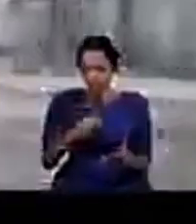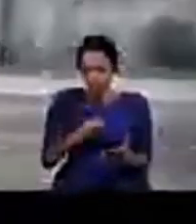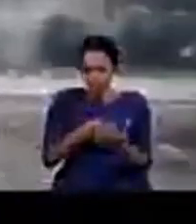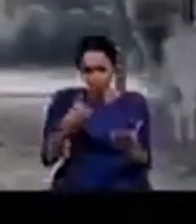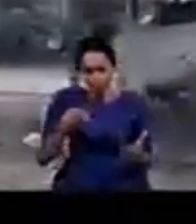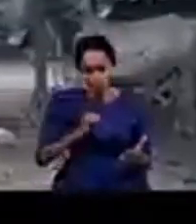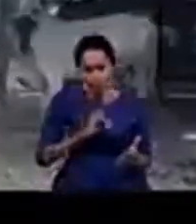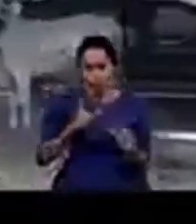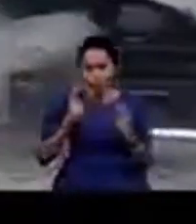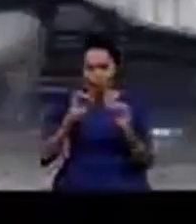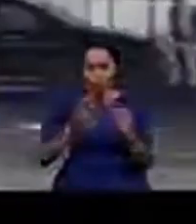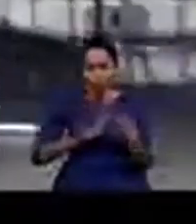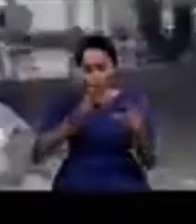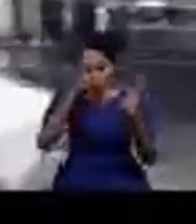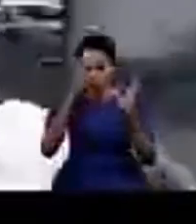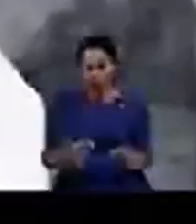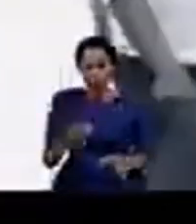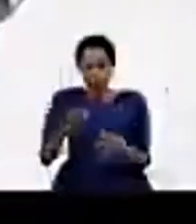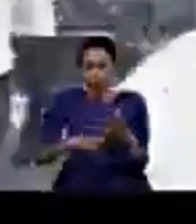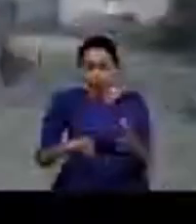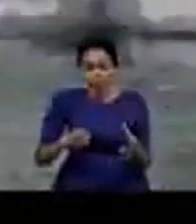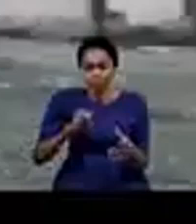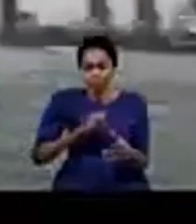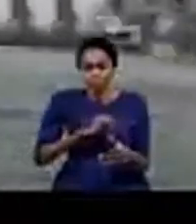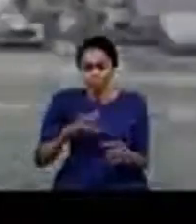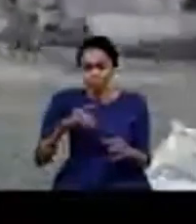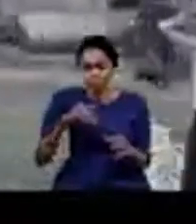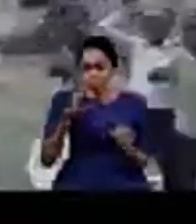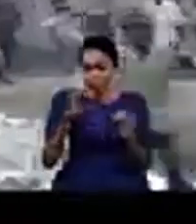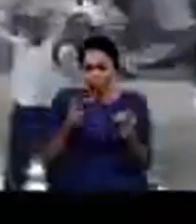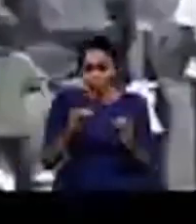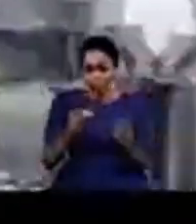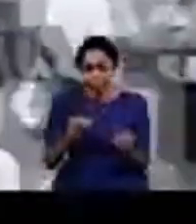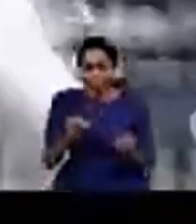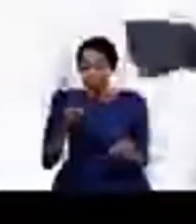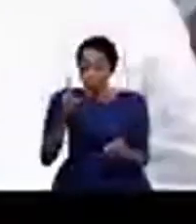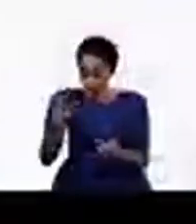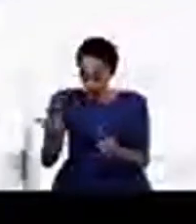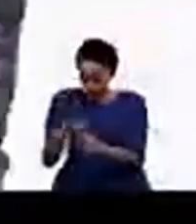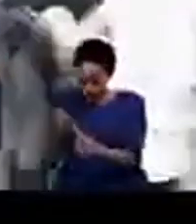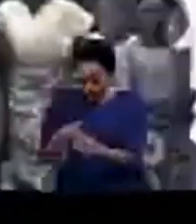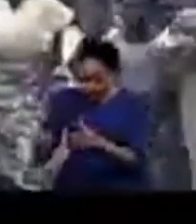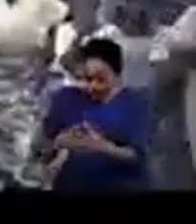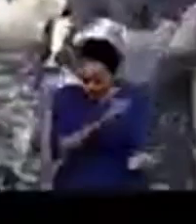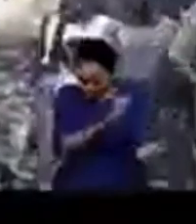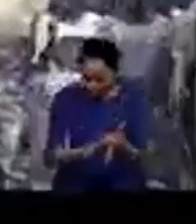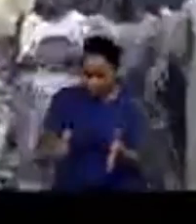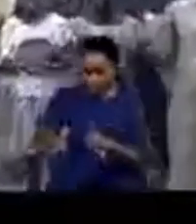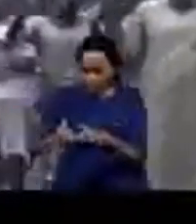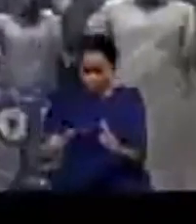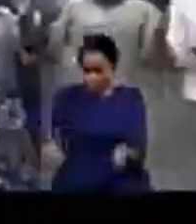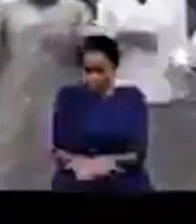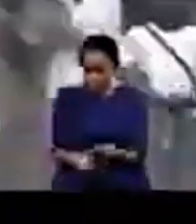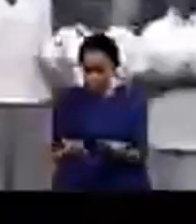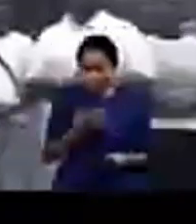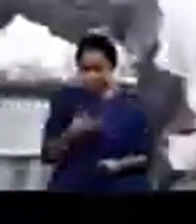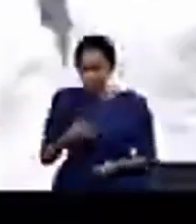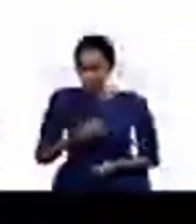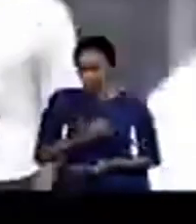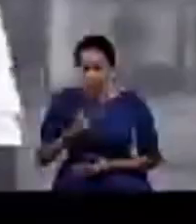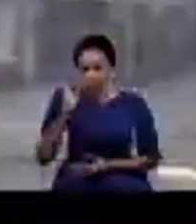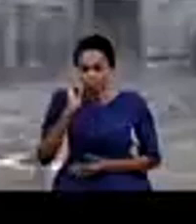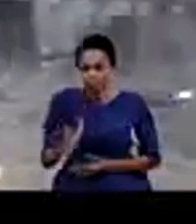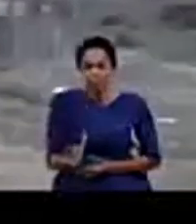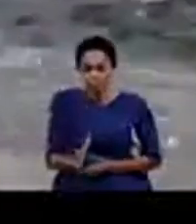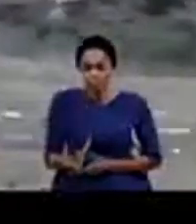really? I decide the curriculum I teach. Oh. So you break the pot, and I will pray for your son, and your son will walk again. And are you assuring